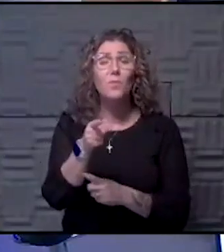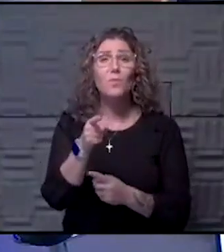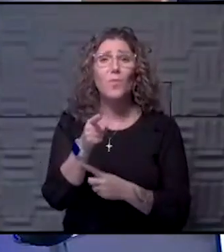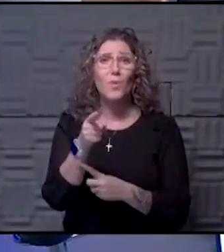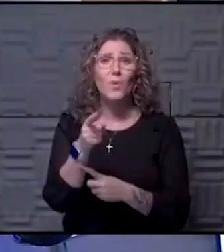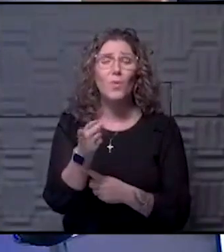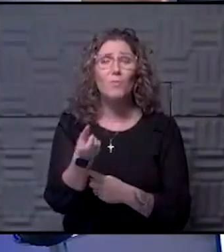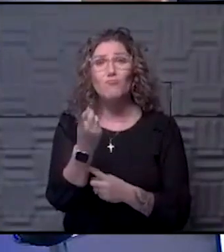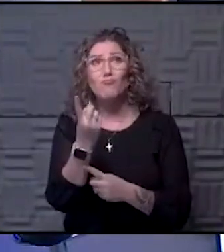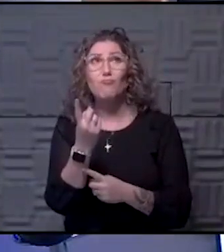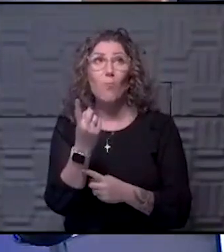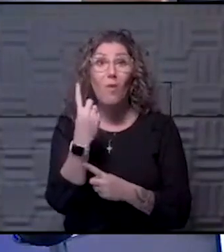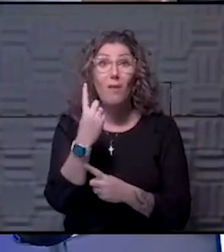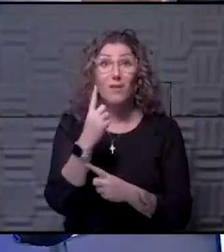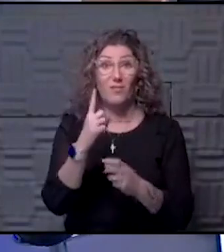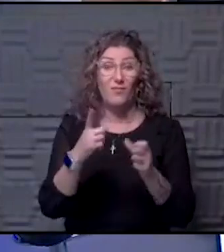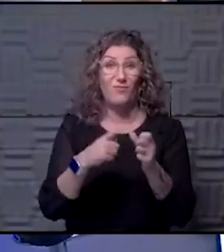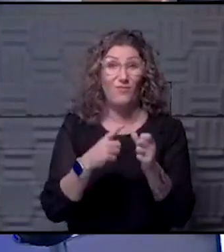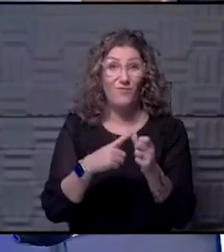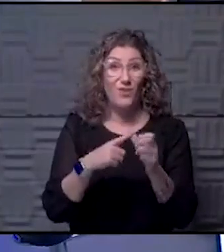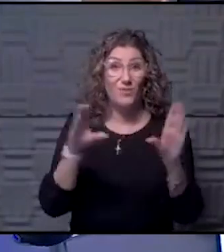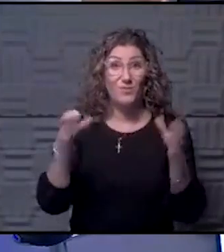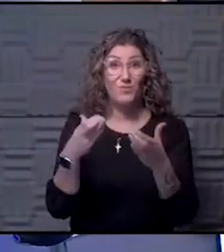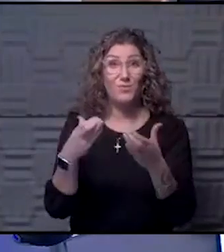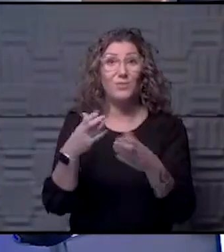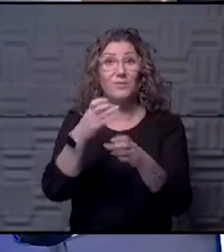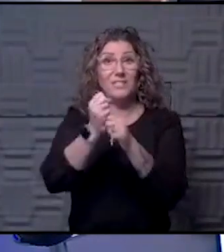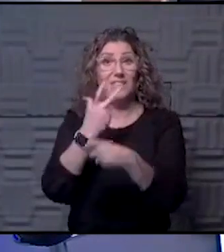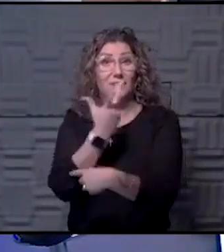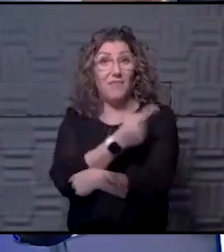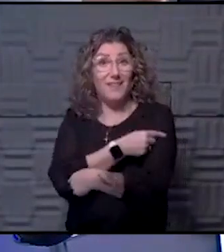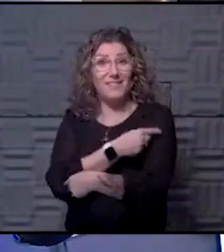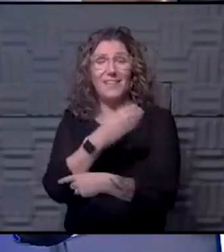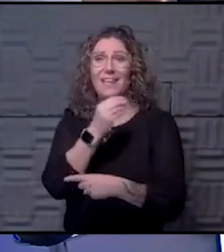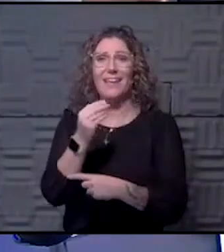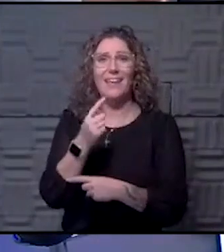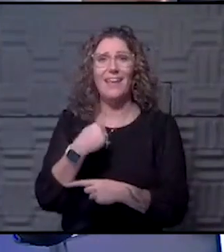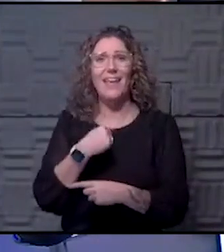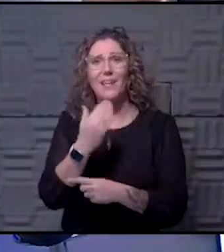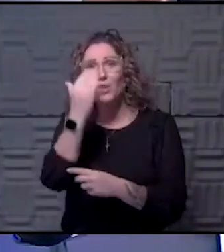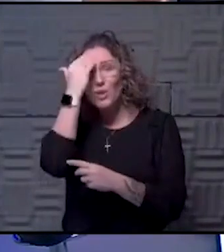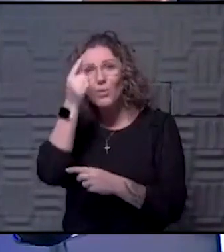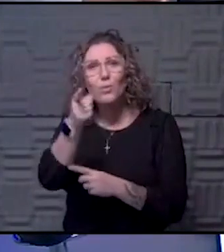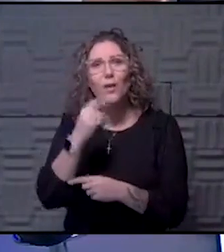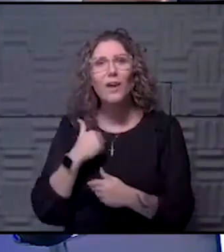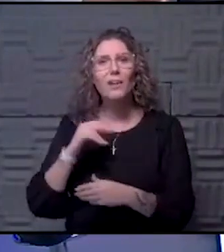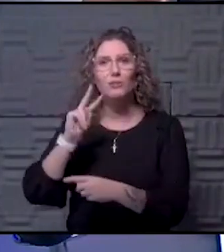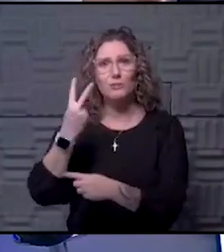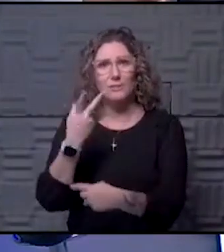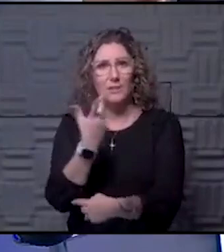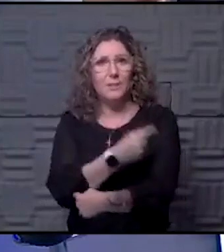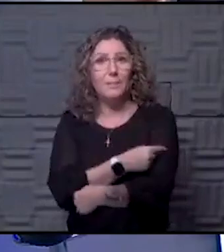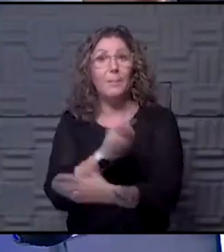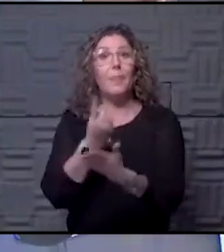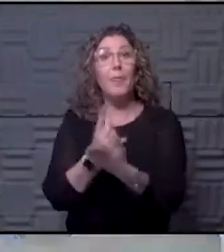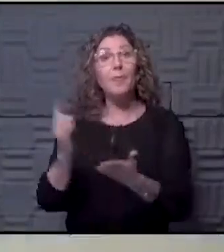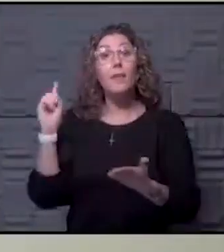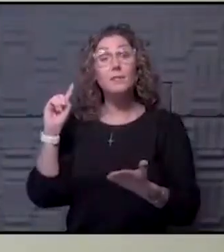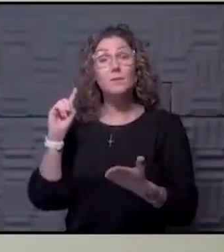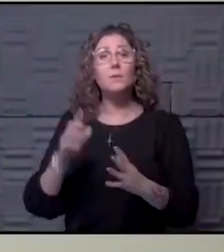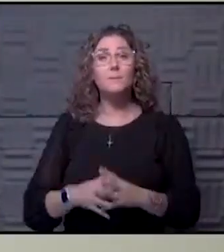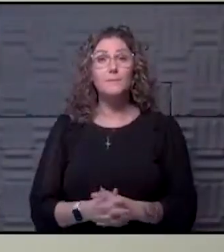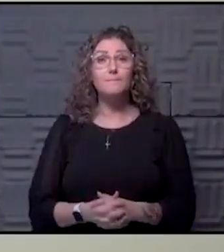first handful, maybe 4 or 5, to receive the vaccine, and I know that you had your second dose last week.